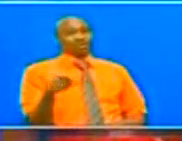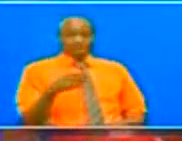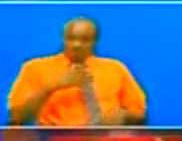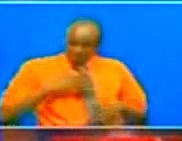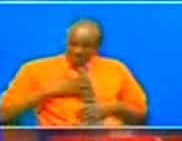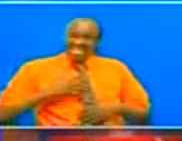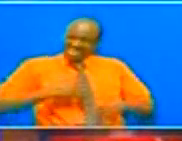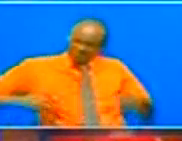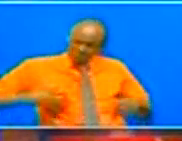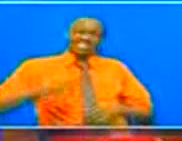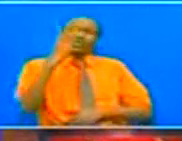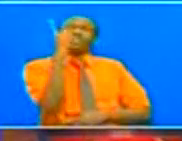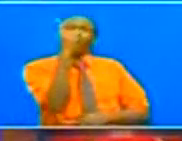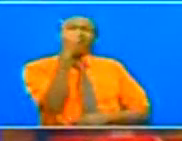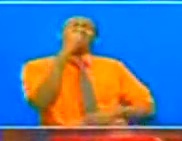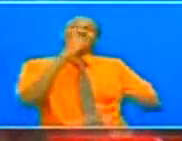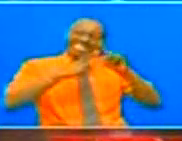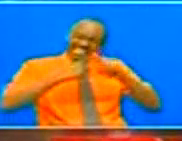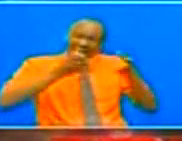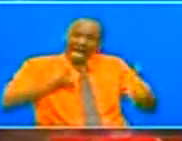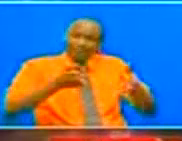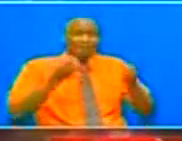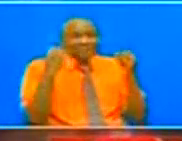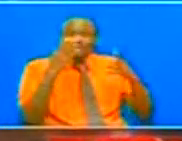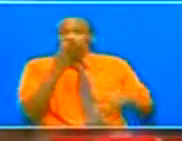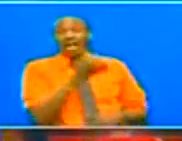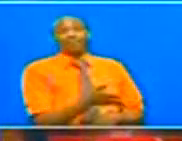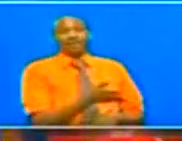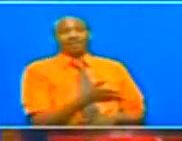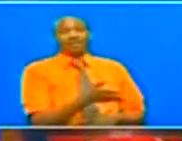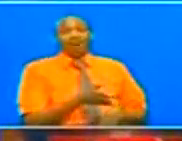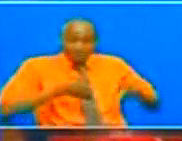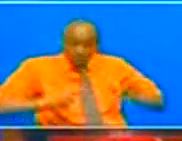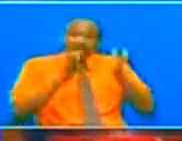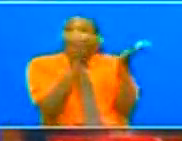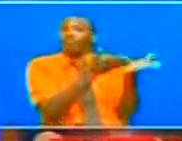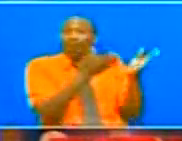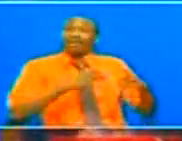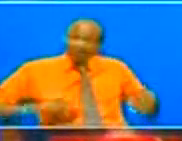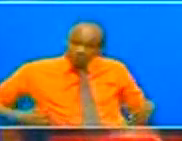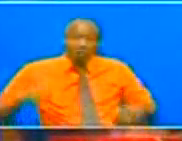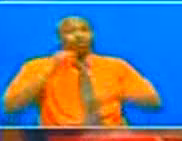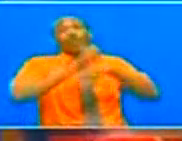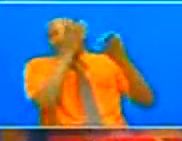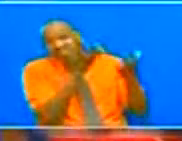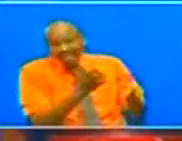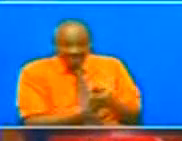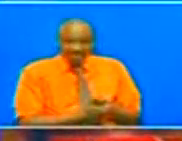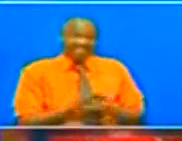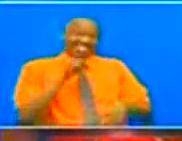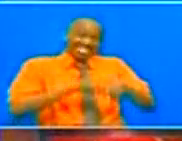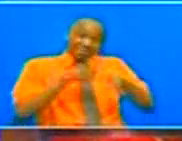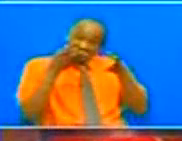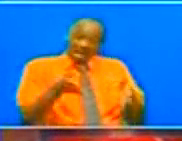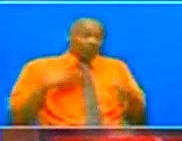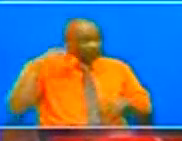refugees for 21 years. Some of them have got, their children were born there, schools are there. A time has come